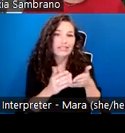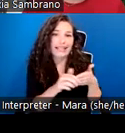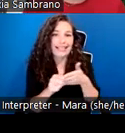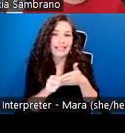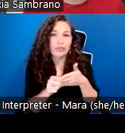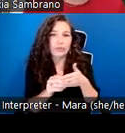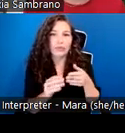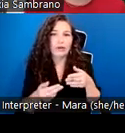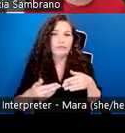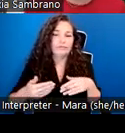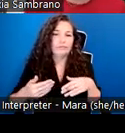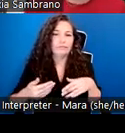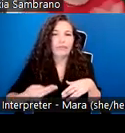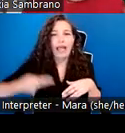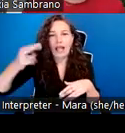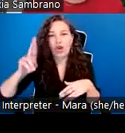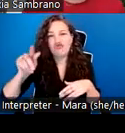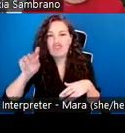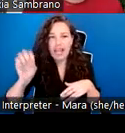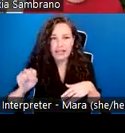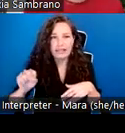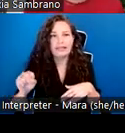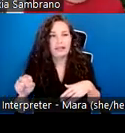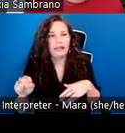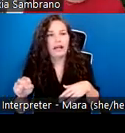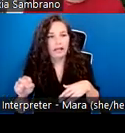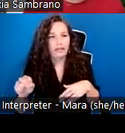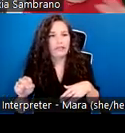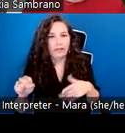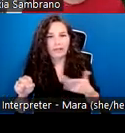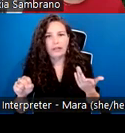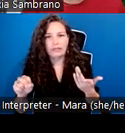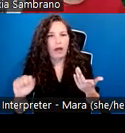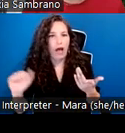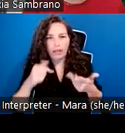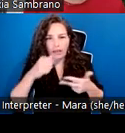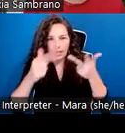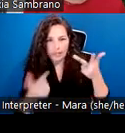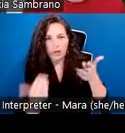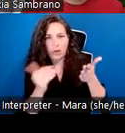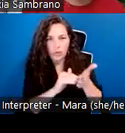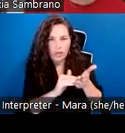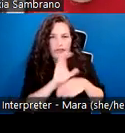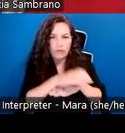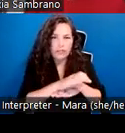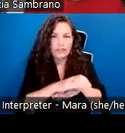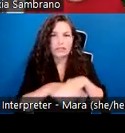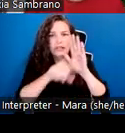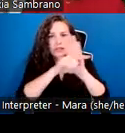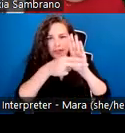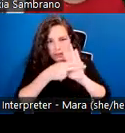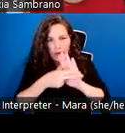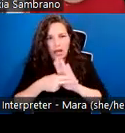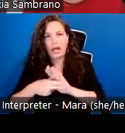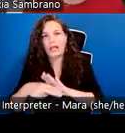of lead to reinforcements of these stigma and false narratives about trans folks that then, continue that